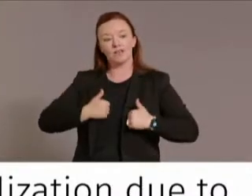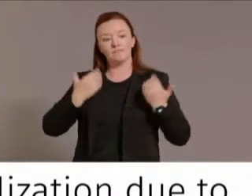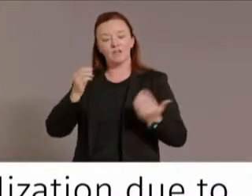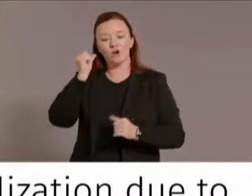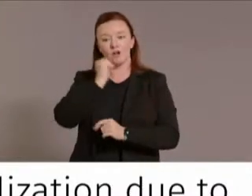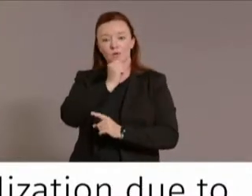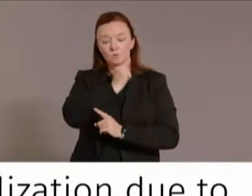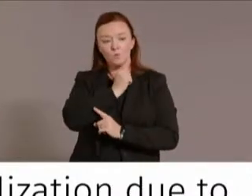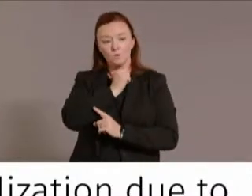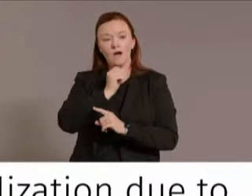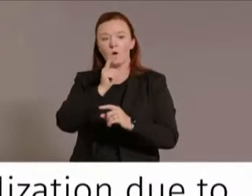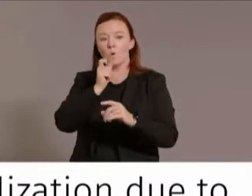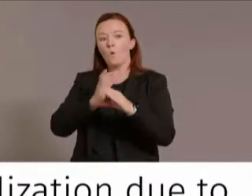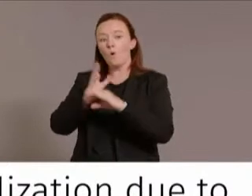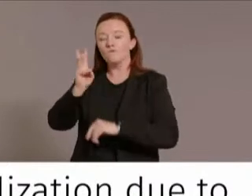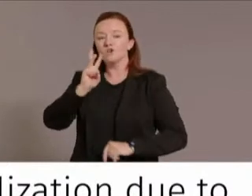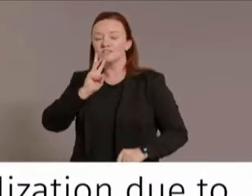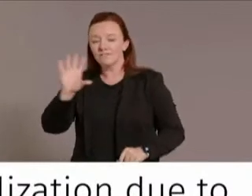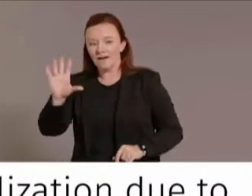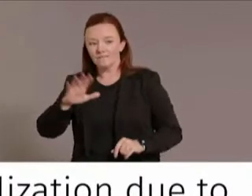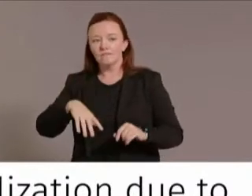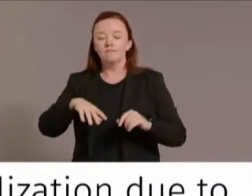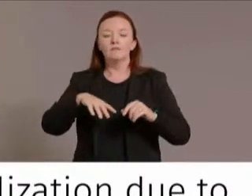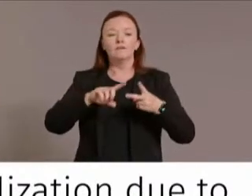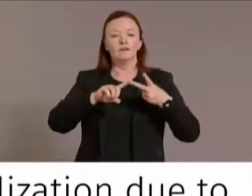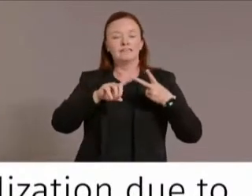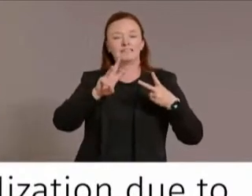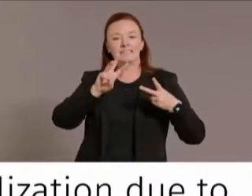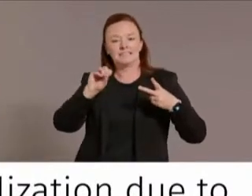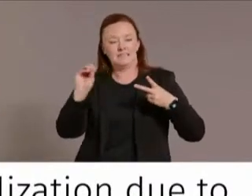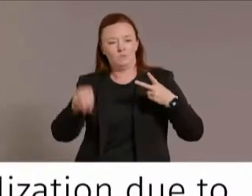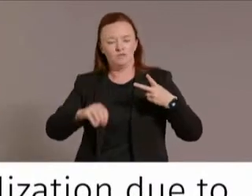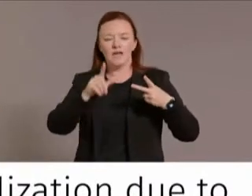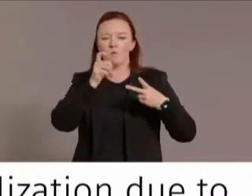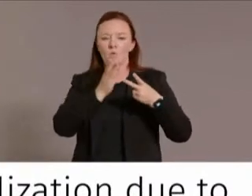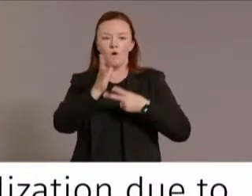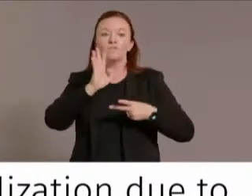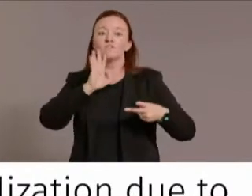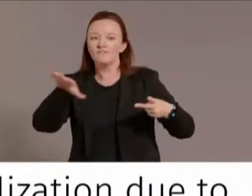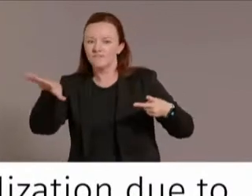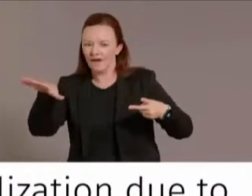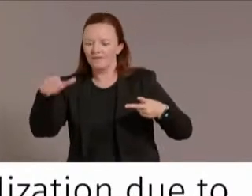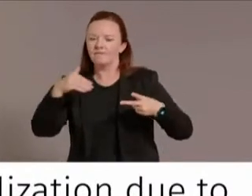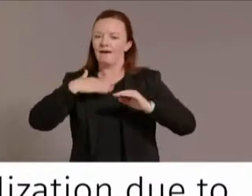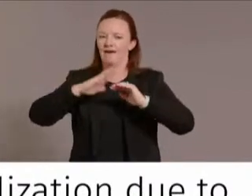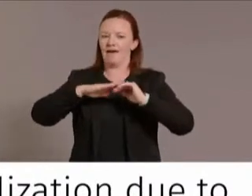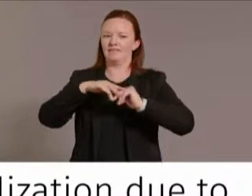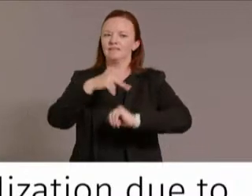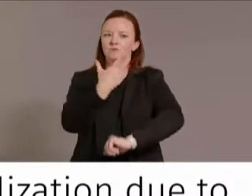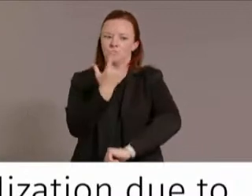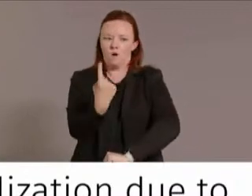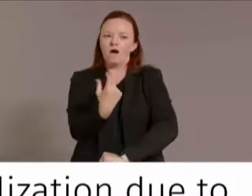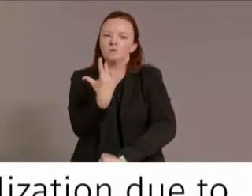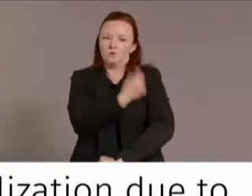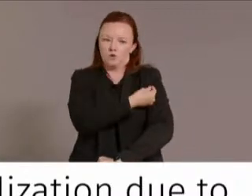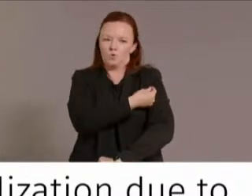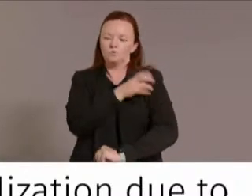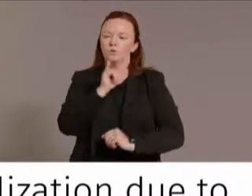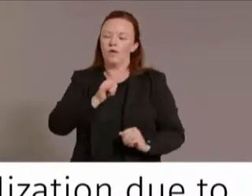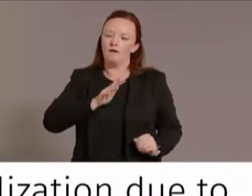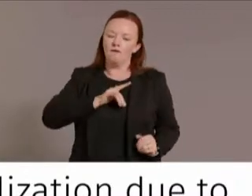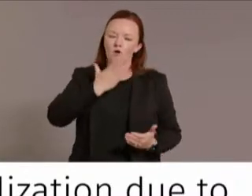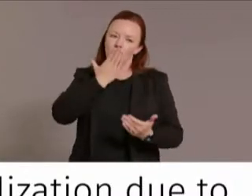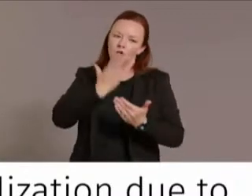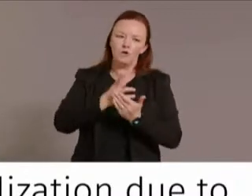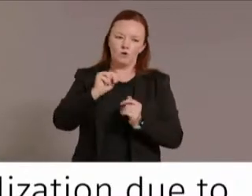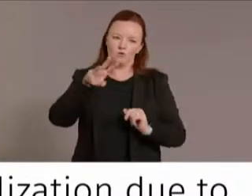nearly 60% of those 55 and older have been vaccinated with at least one dose in Arizonans. So this is really, really